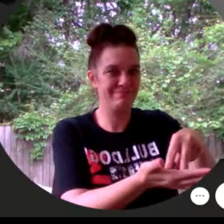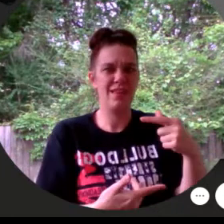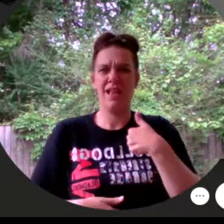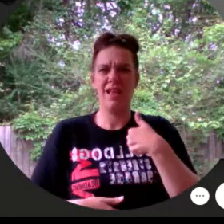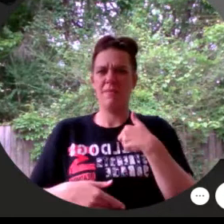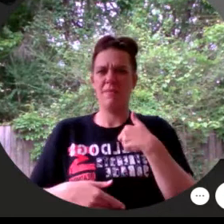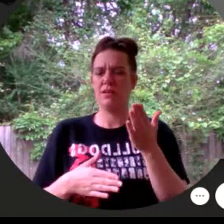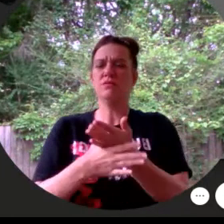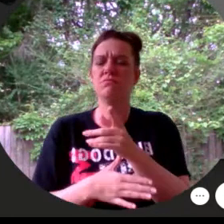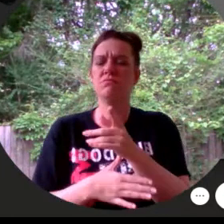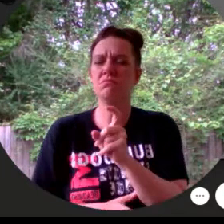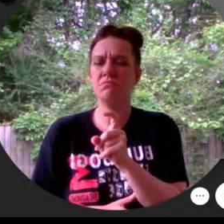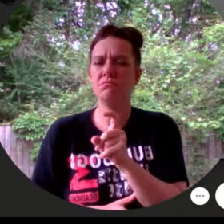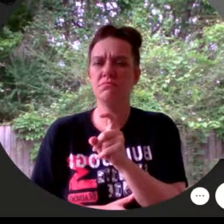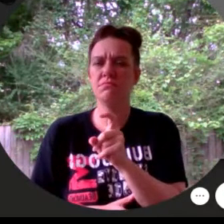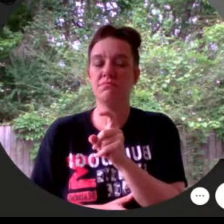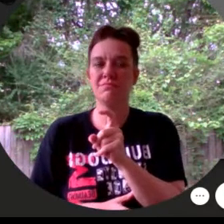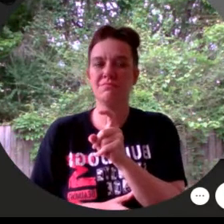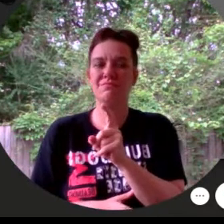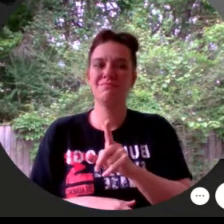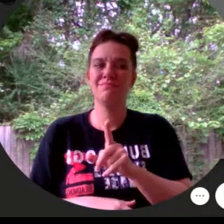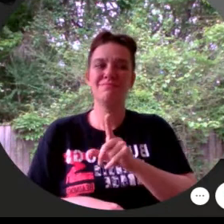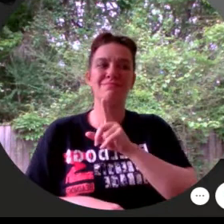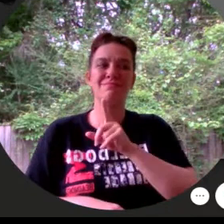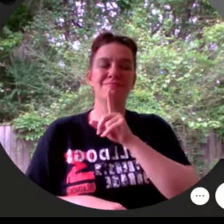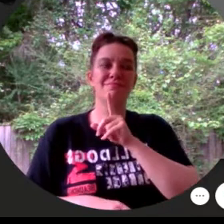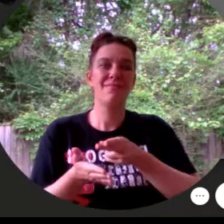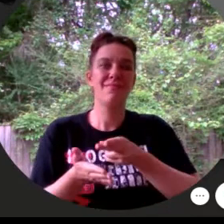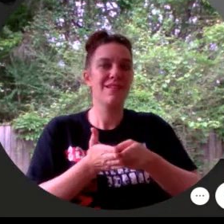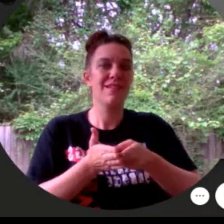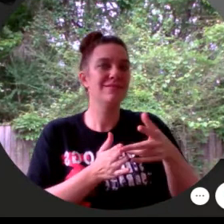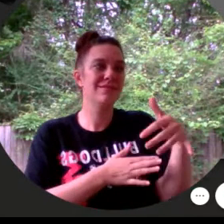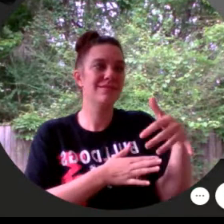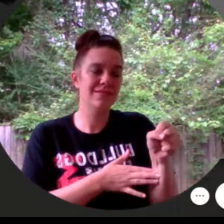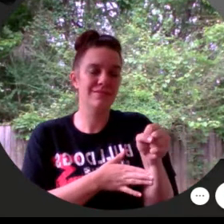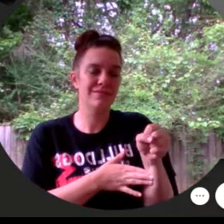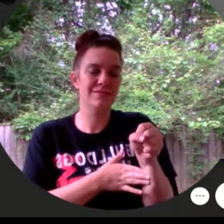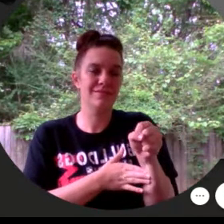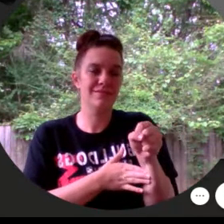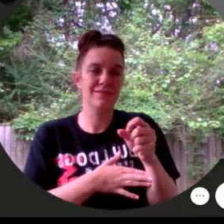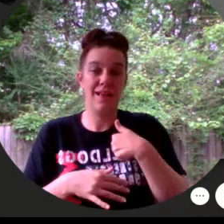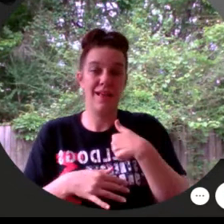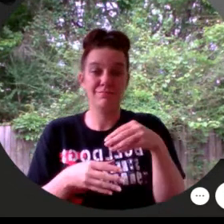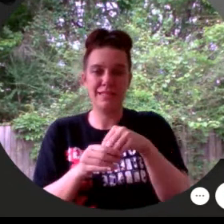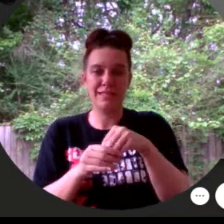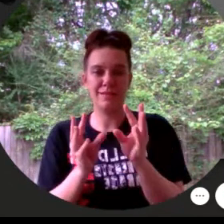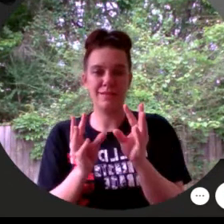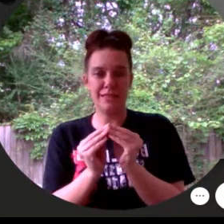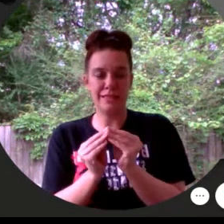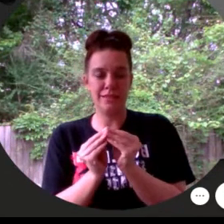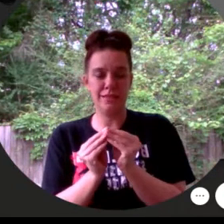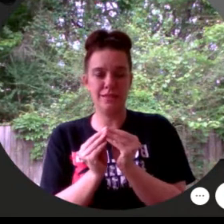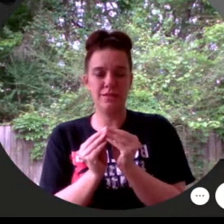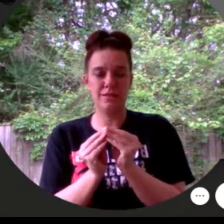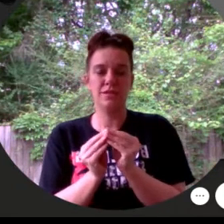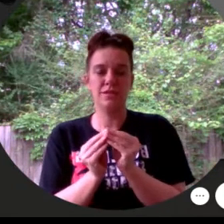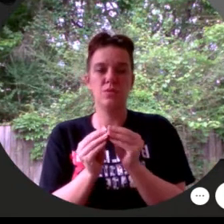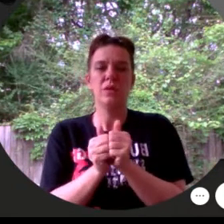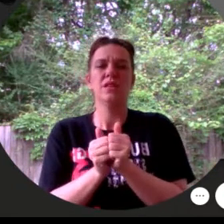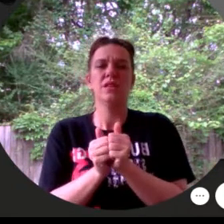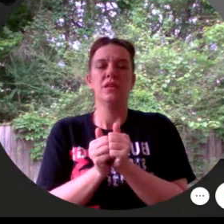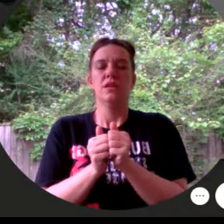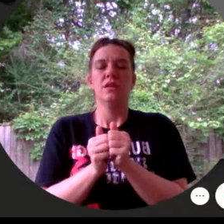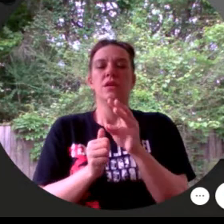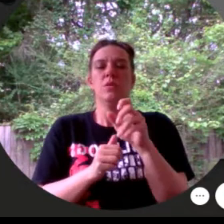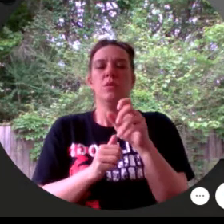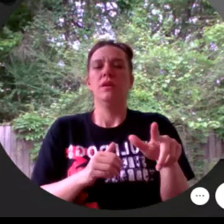something?" "Actually, yes," said Principal Barkin. "I'm in a meeting with—" "Well, why